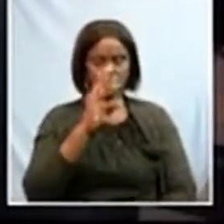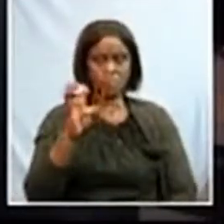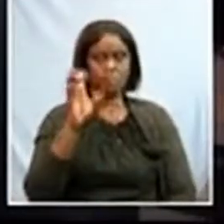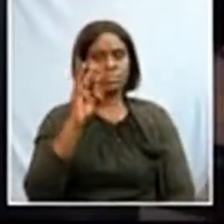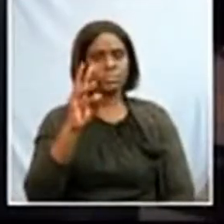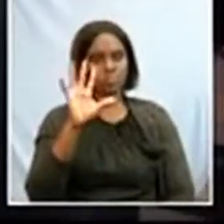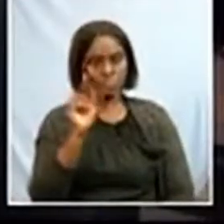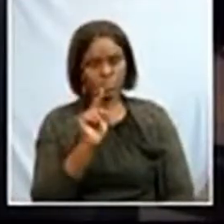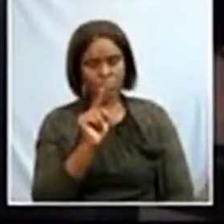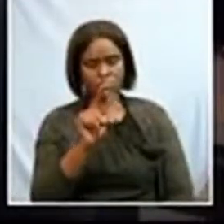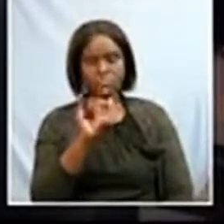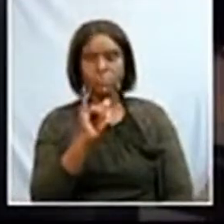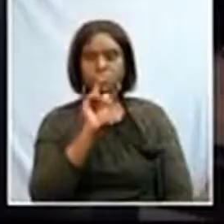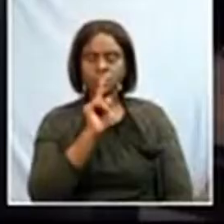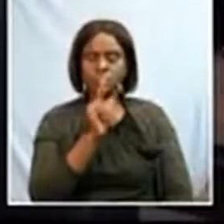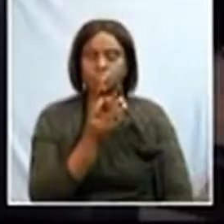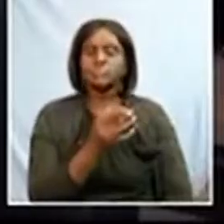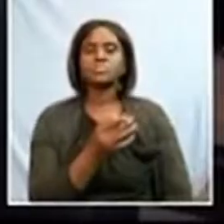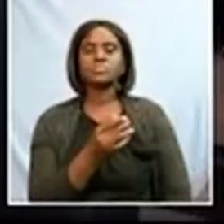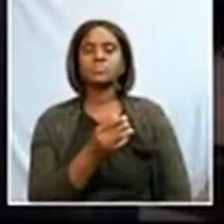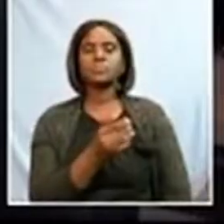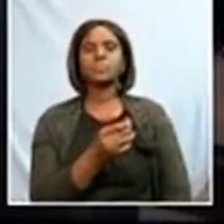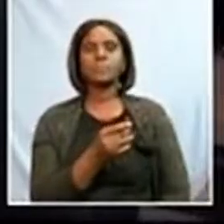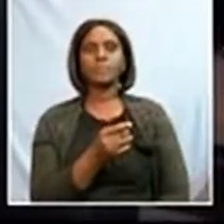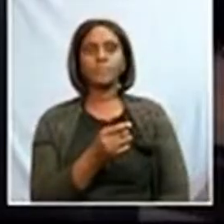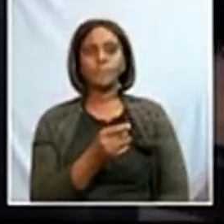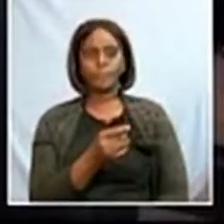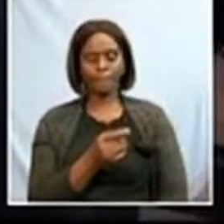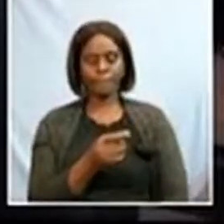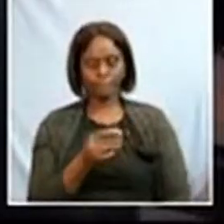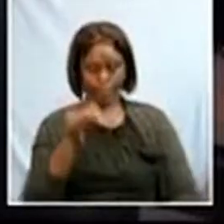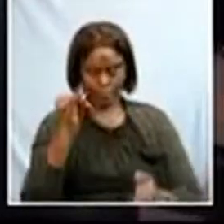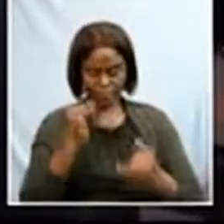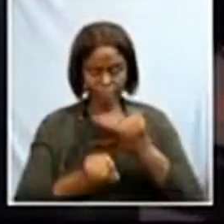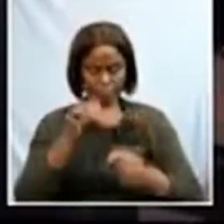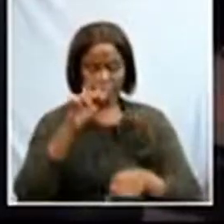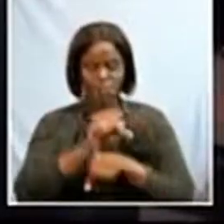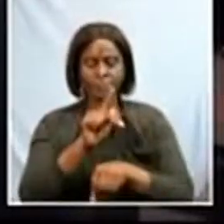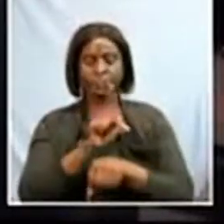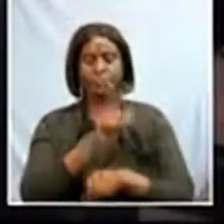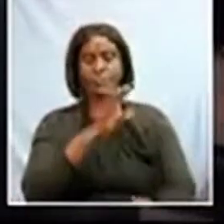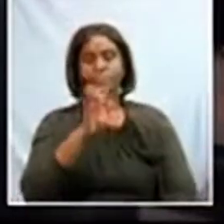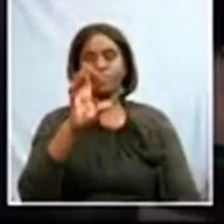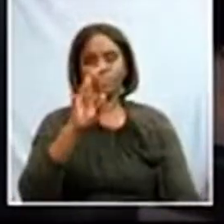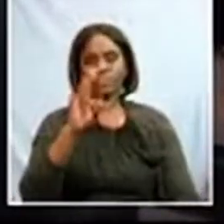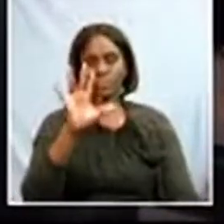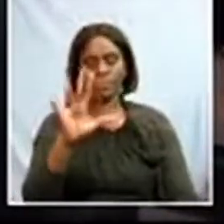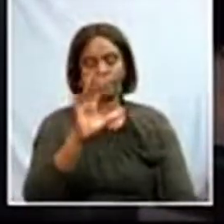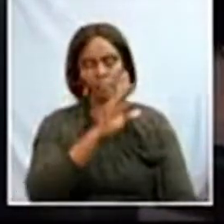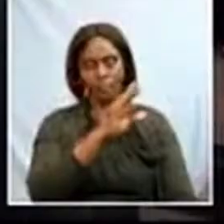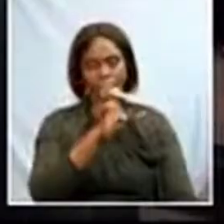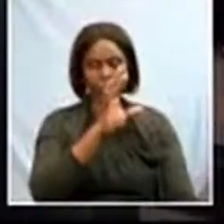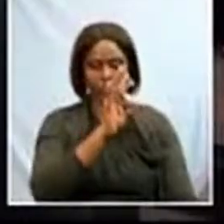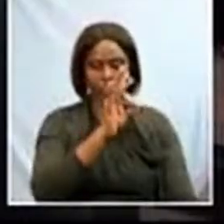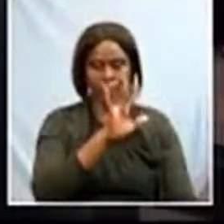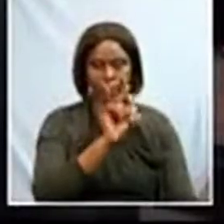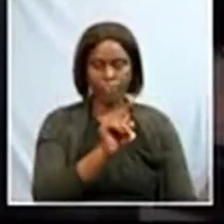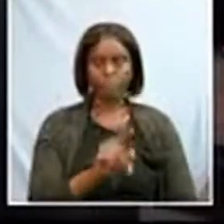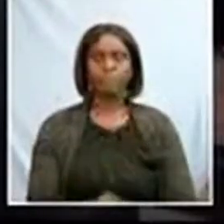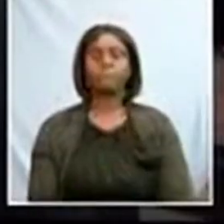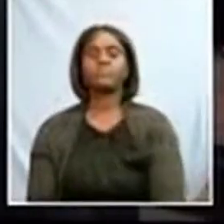380,665. Of course, the final project cost was 475.